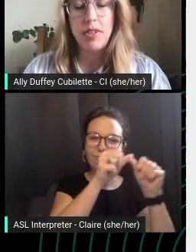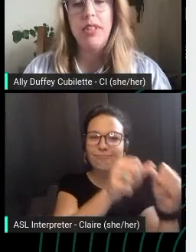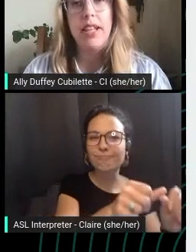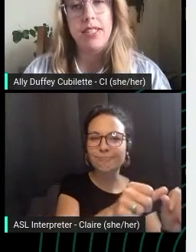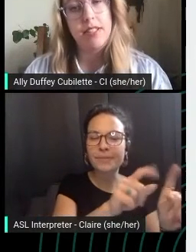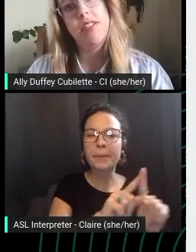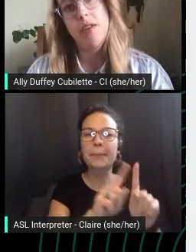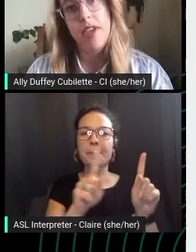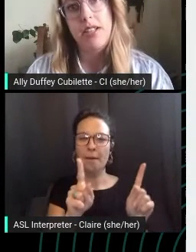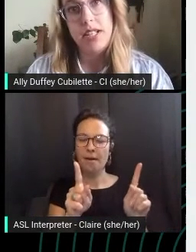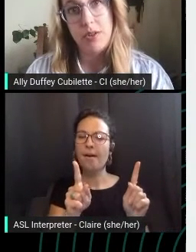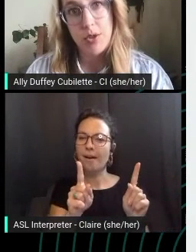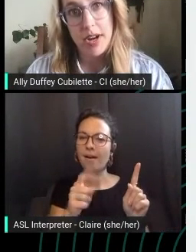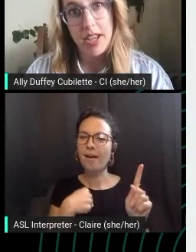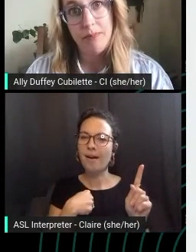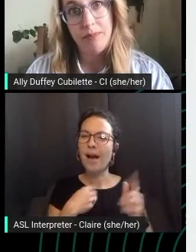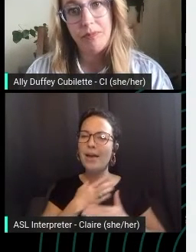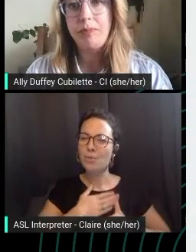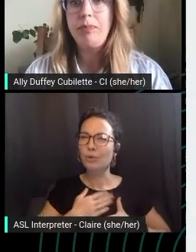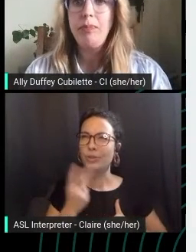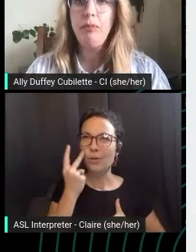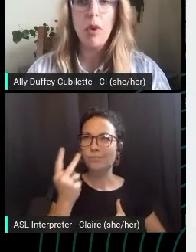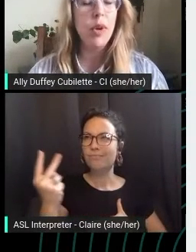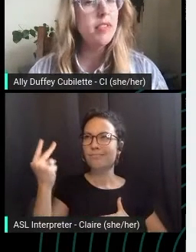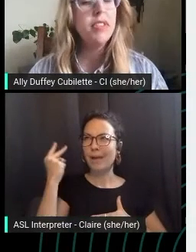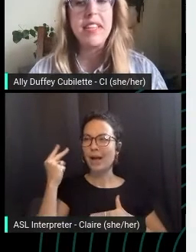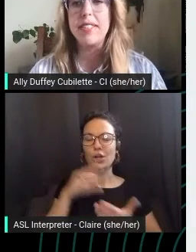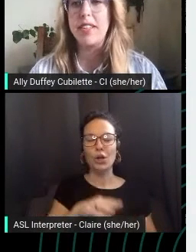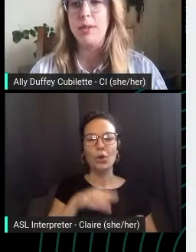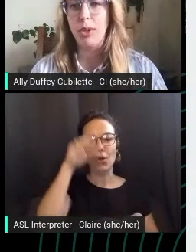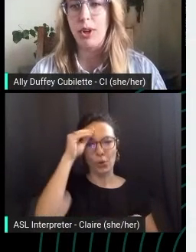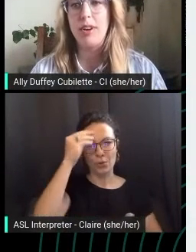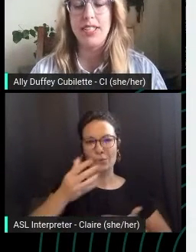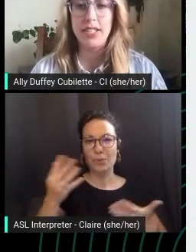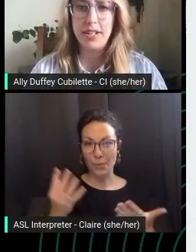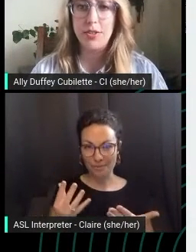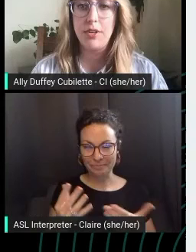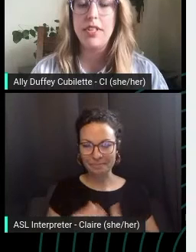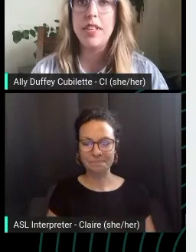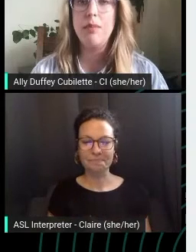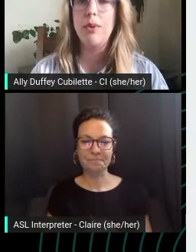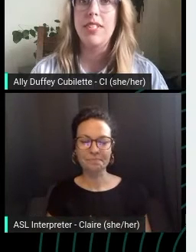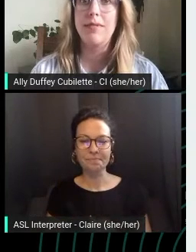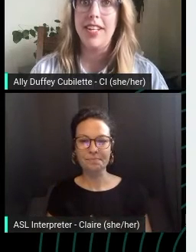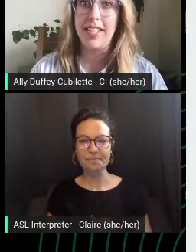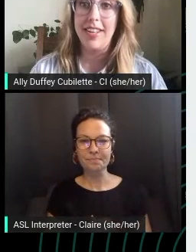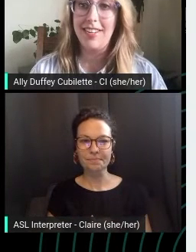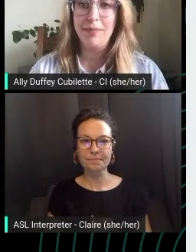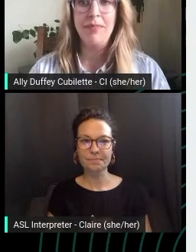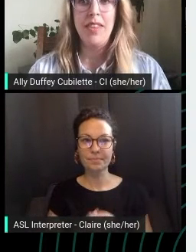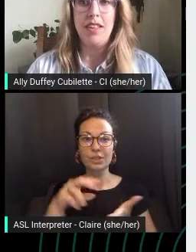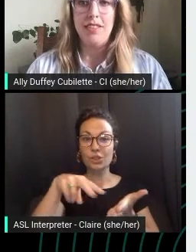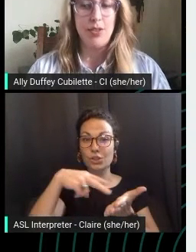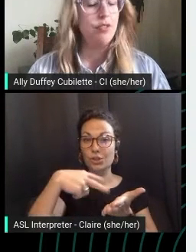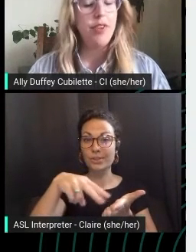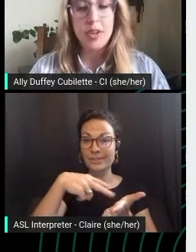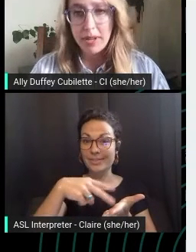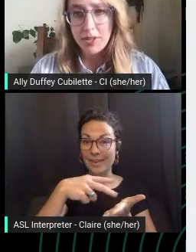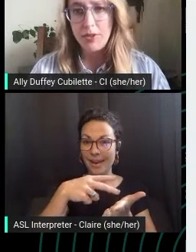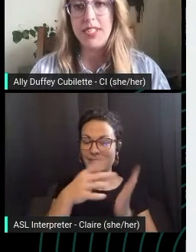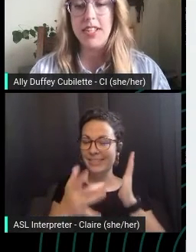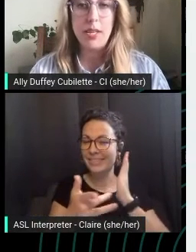even more the lessons of that dance training. One of the things that you learn as a dancer is the importance of technique. These